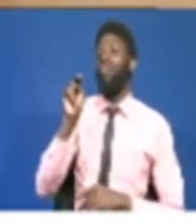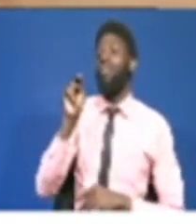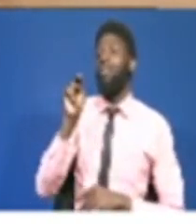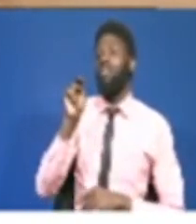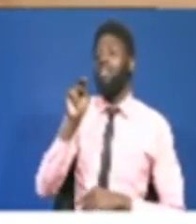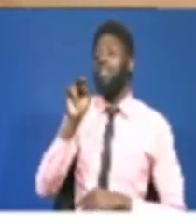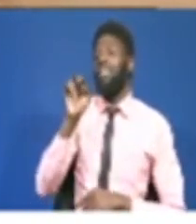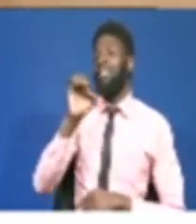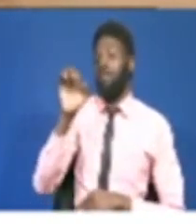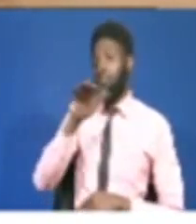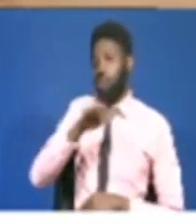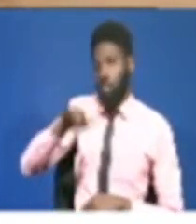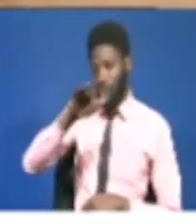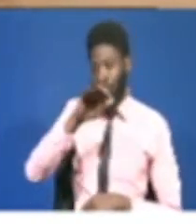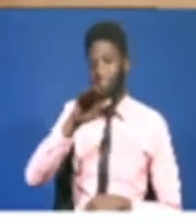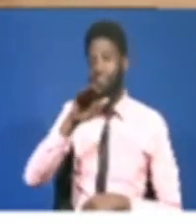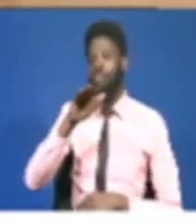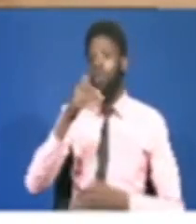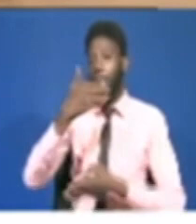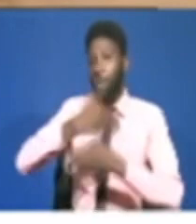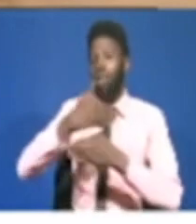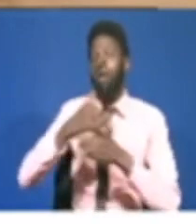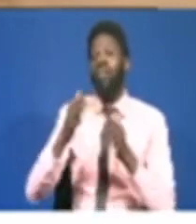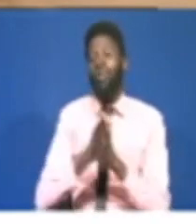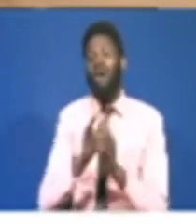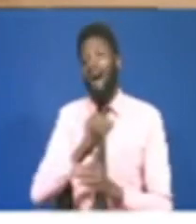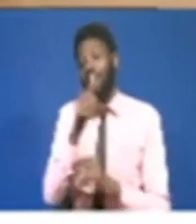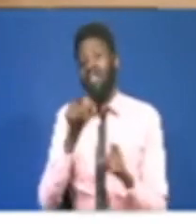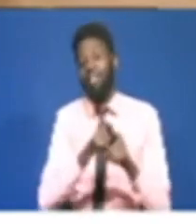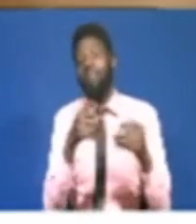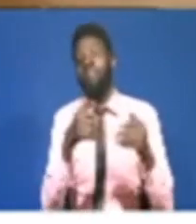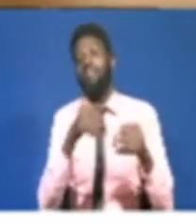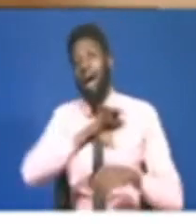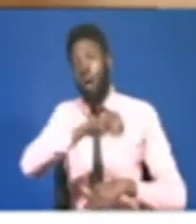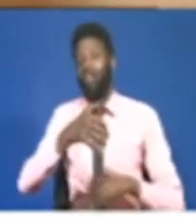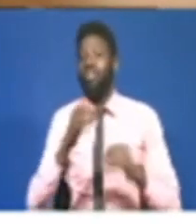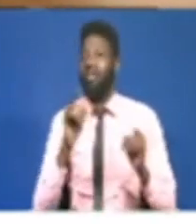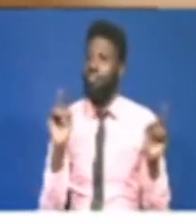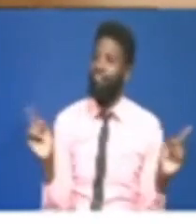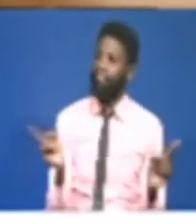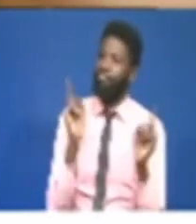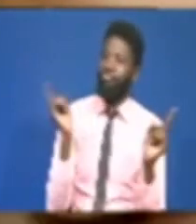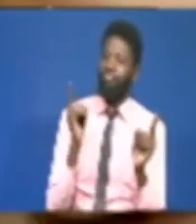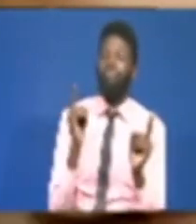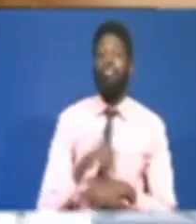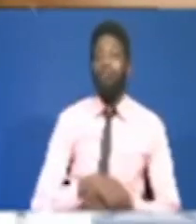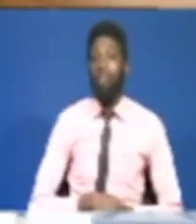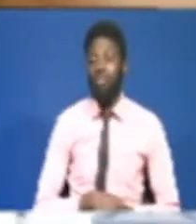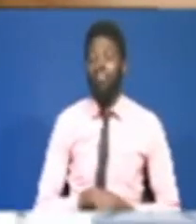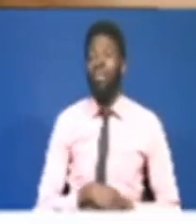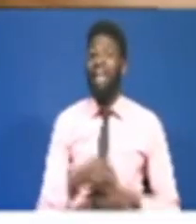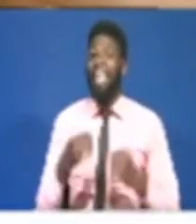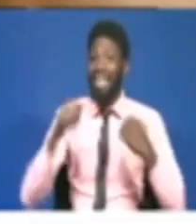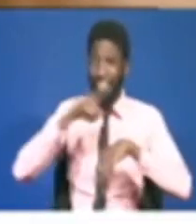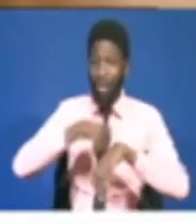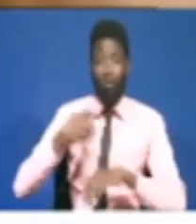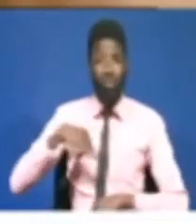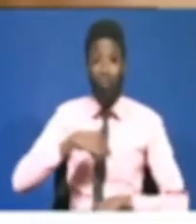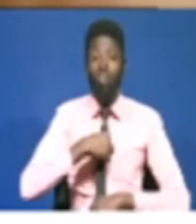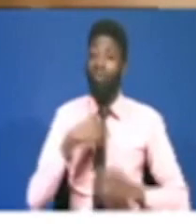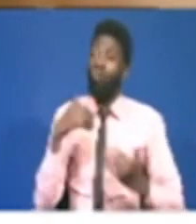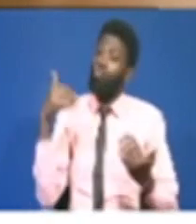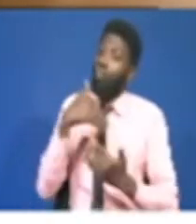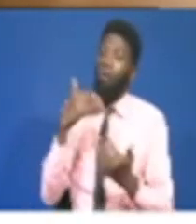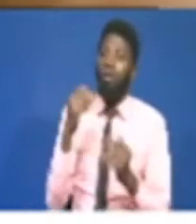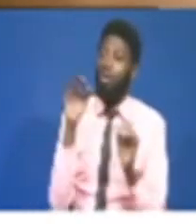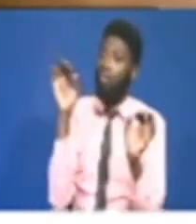another pastoralist county. The only time as a country we behave shocked or surprised is when we